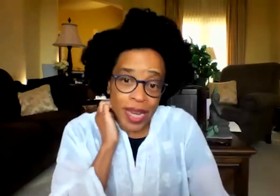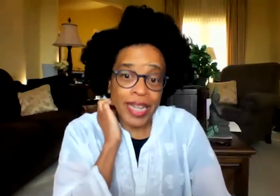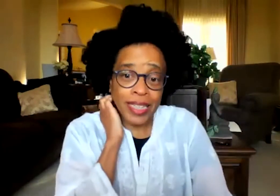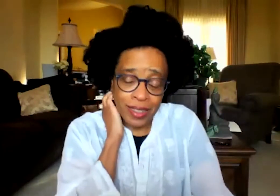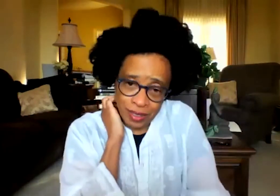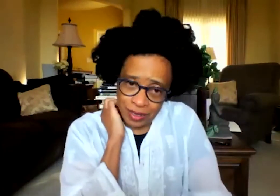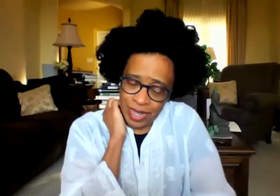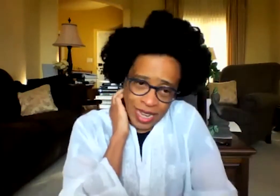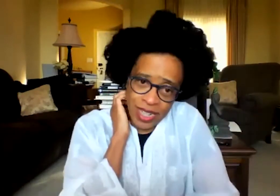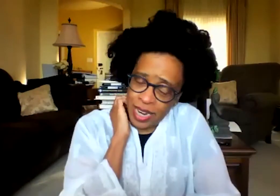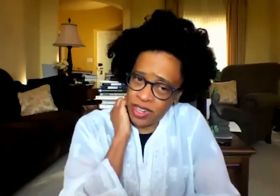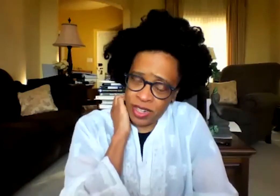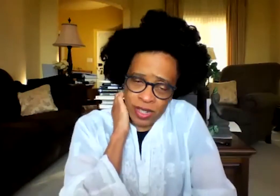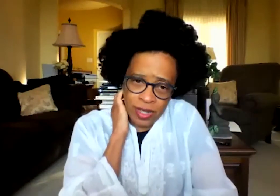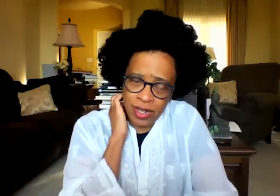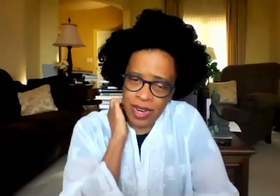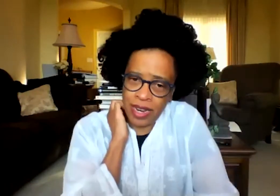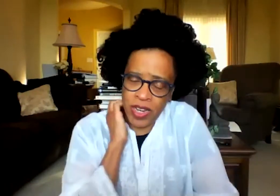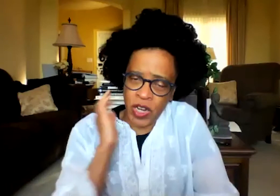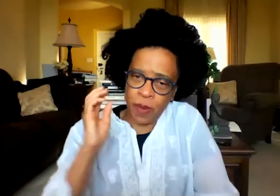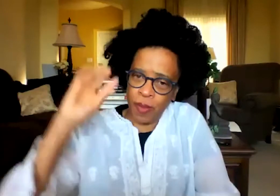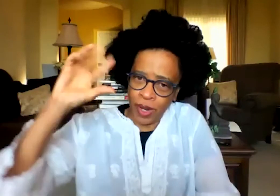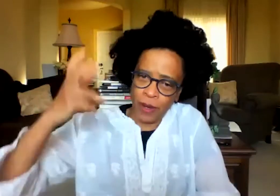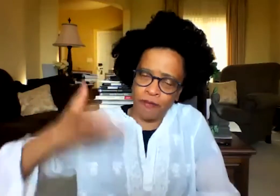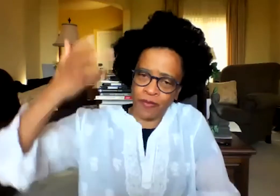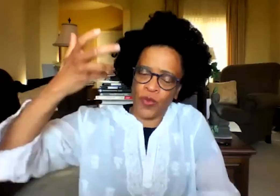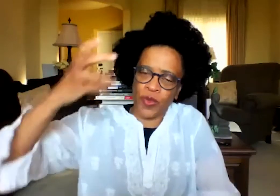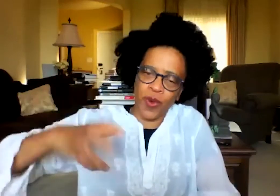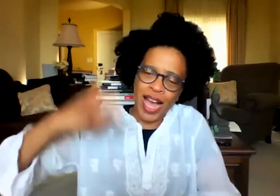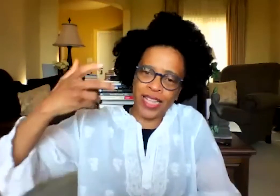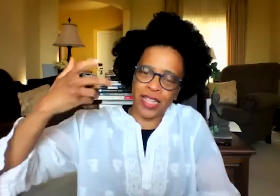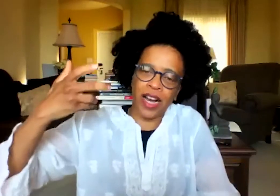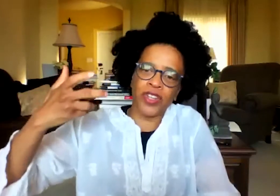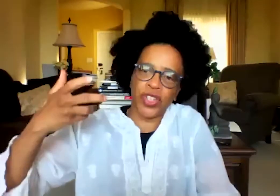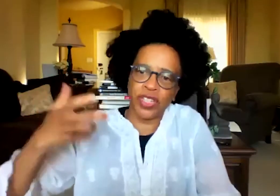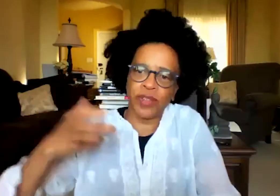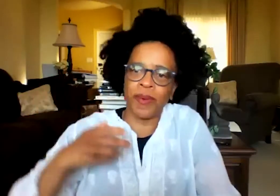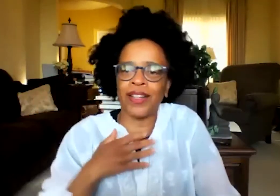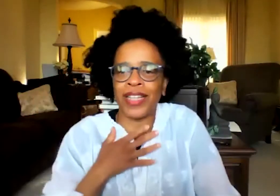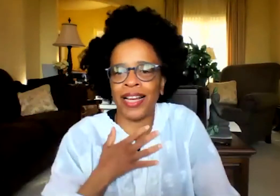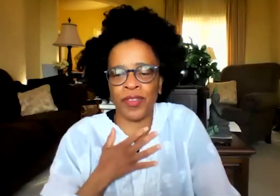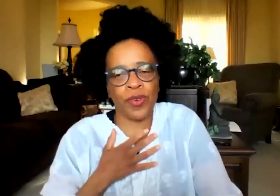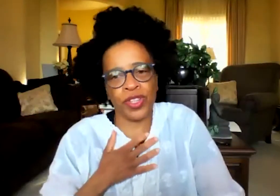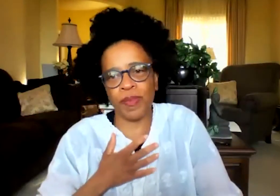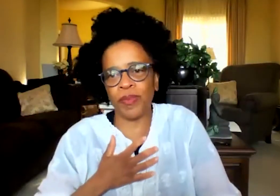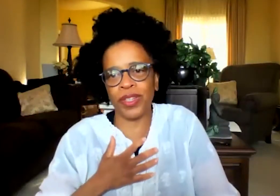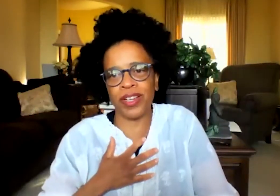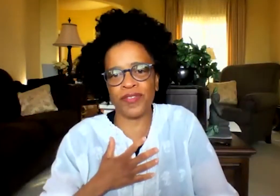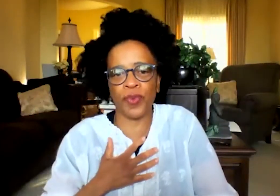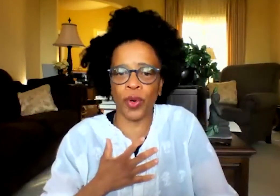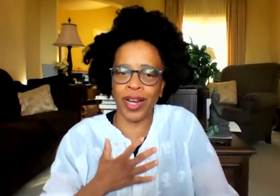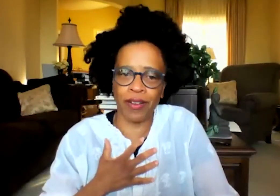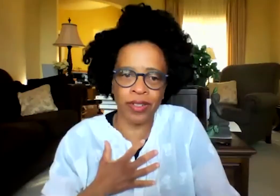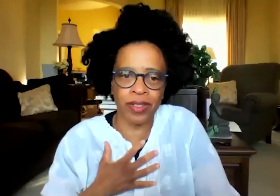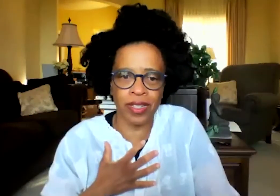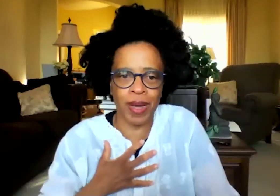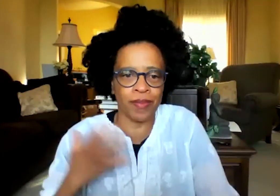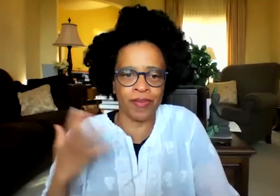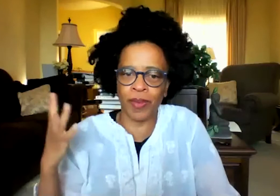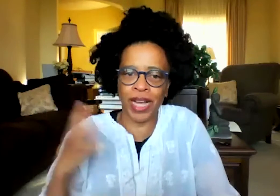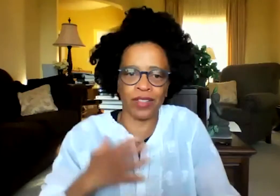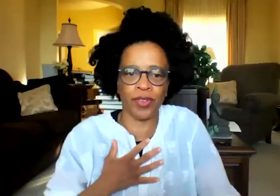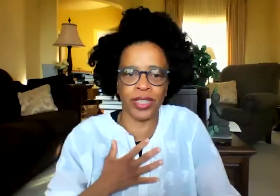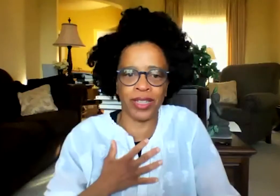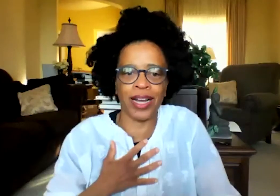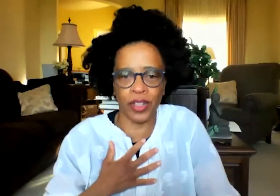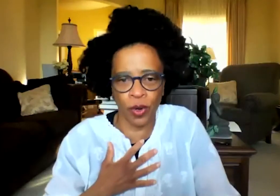it's been the anti-Asian hate, the rise in consciousness around that, of course, has been with us forever. I'm